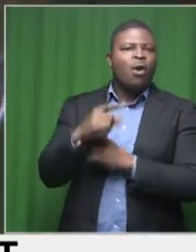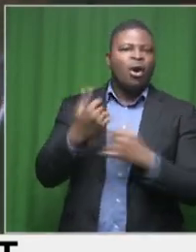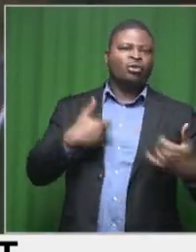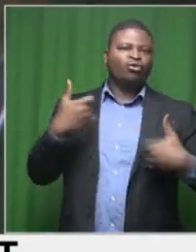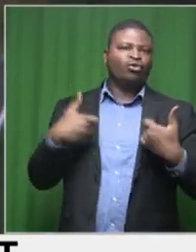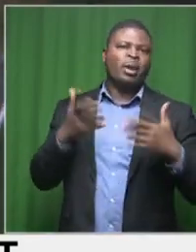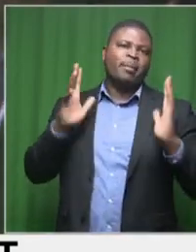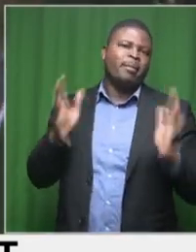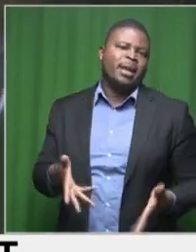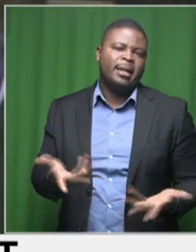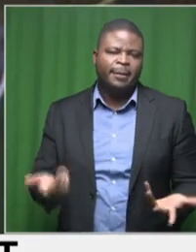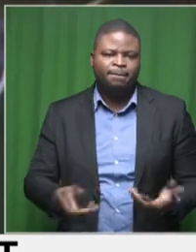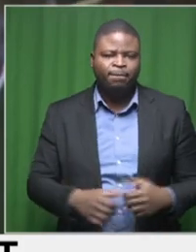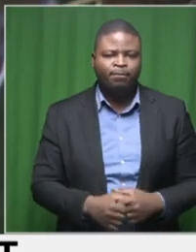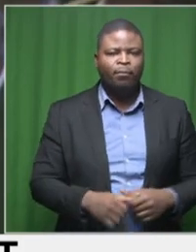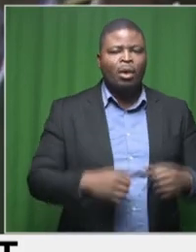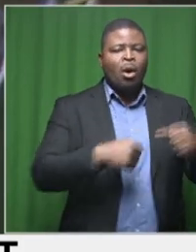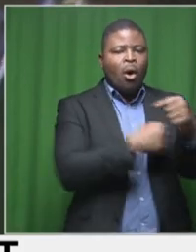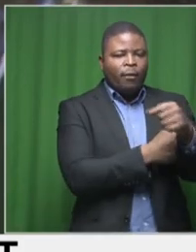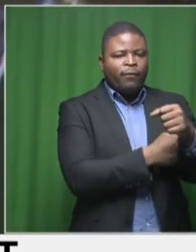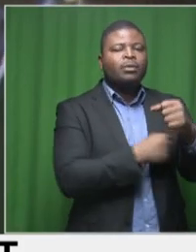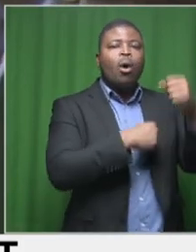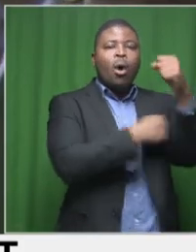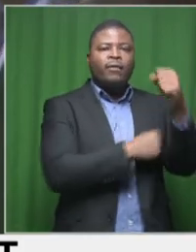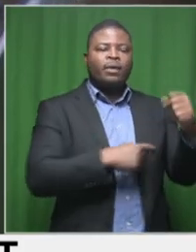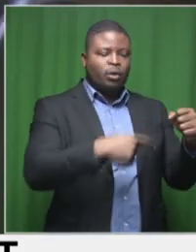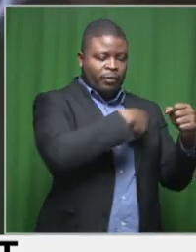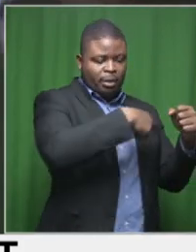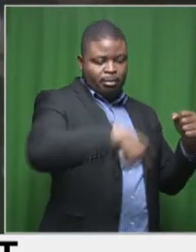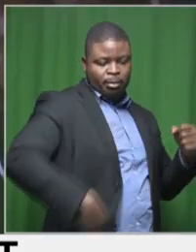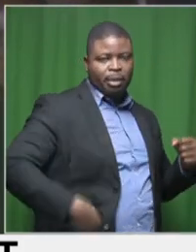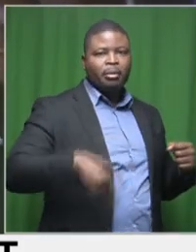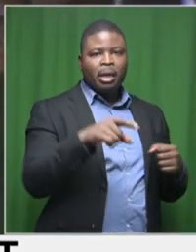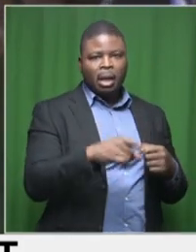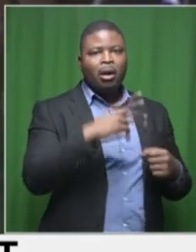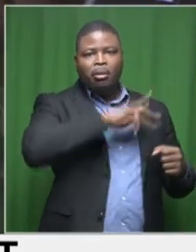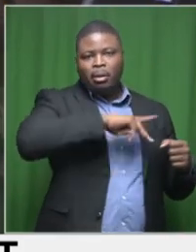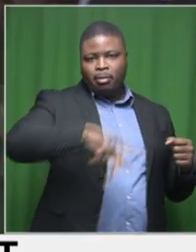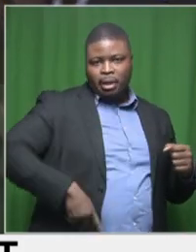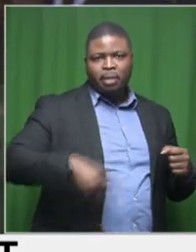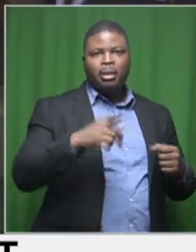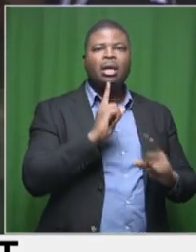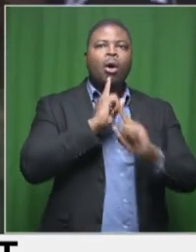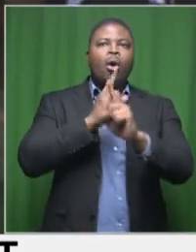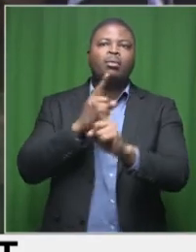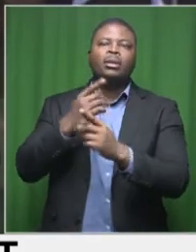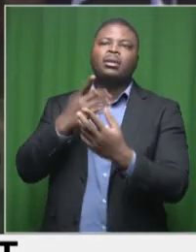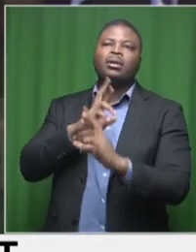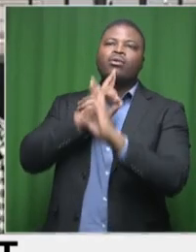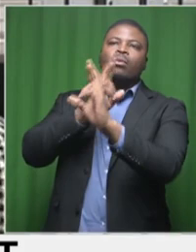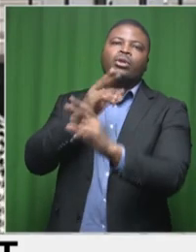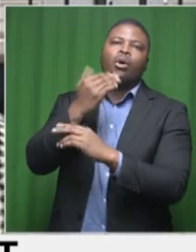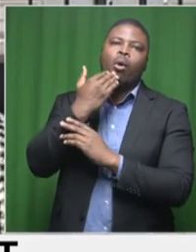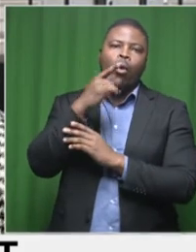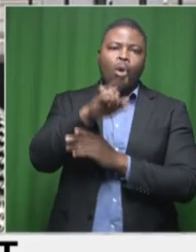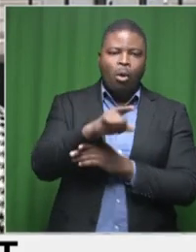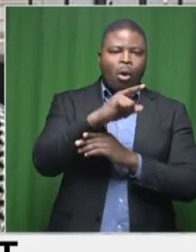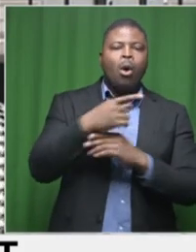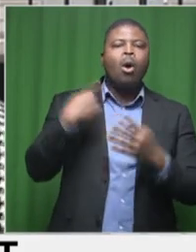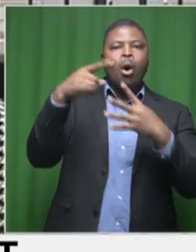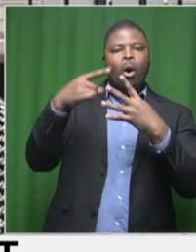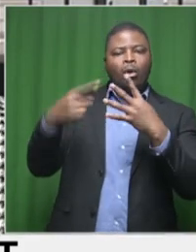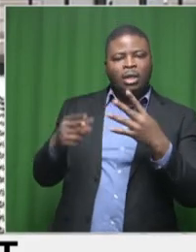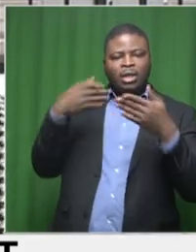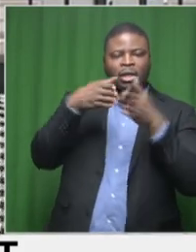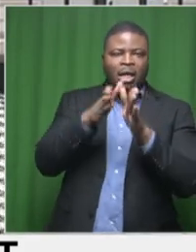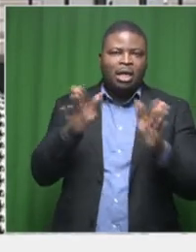The office of the Premier says the matter has been reported to the Auditor General and Treasury for investigation. It's a matter